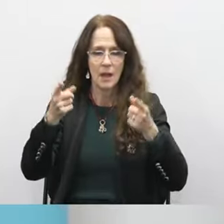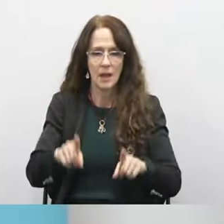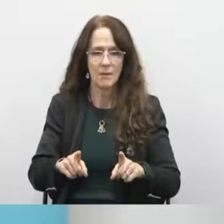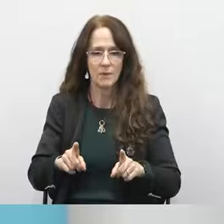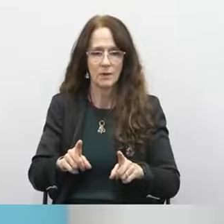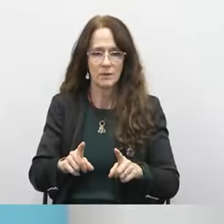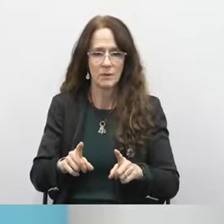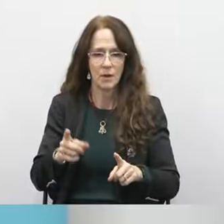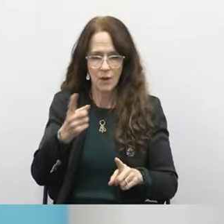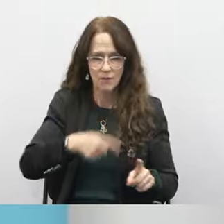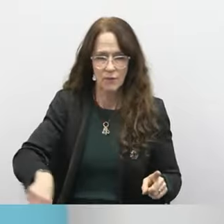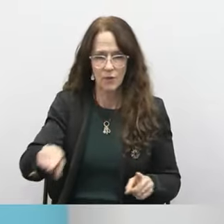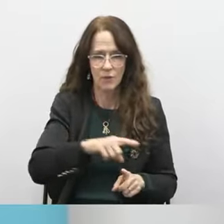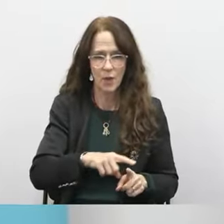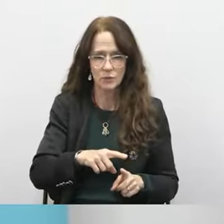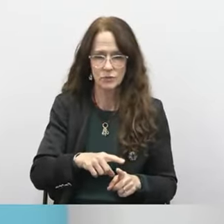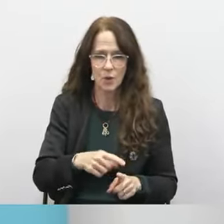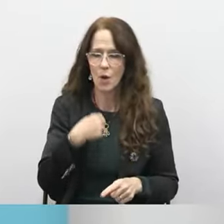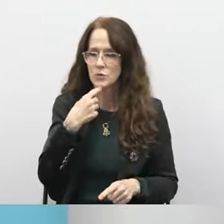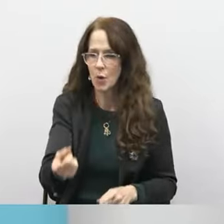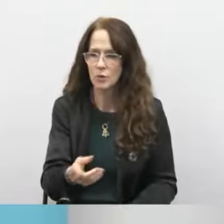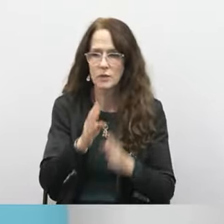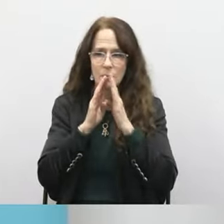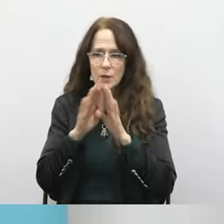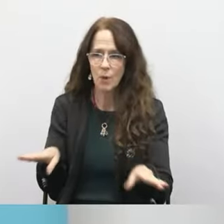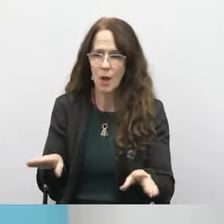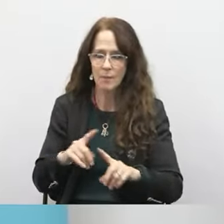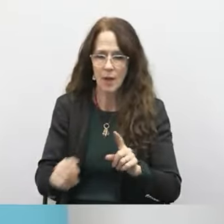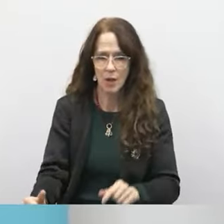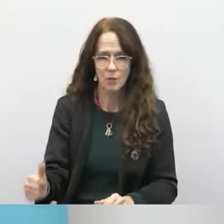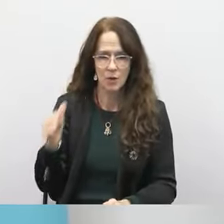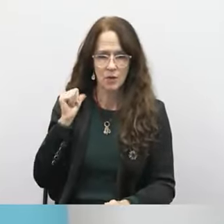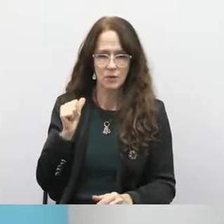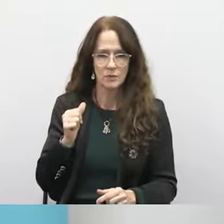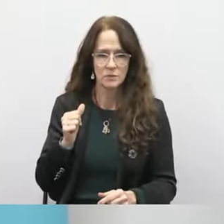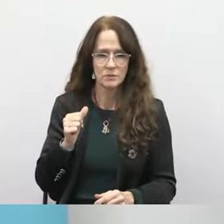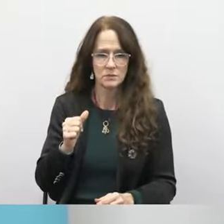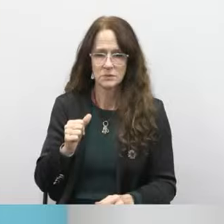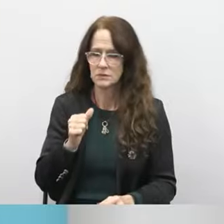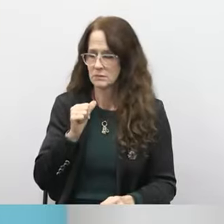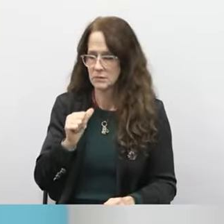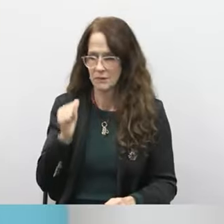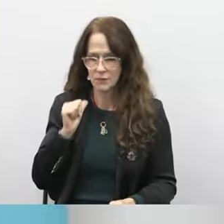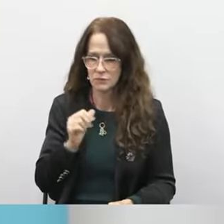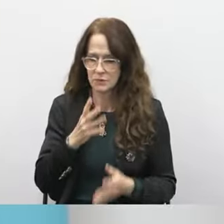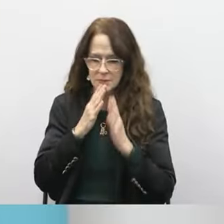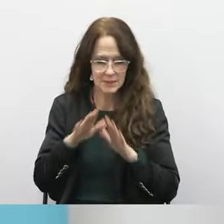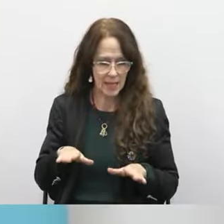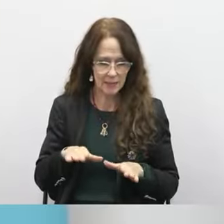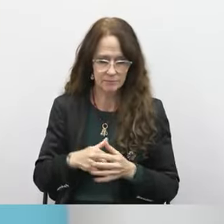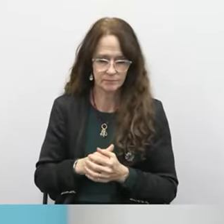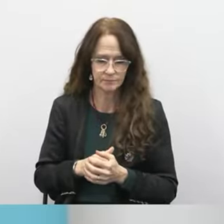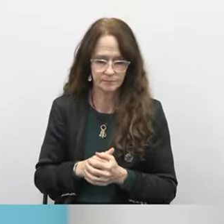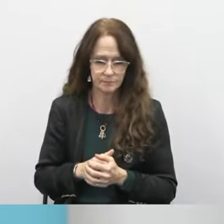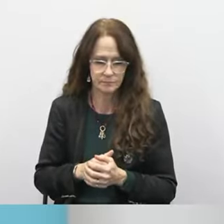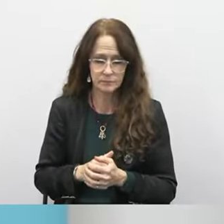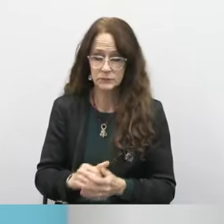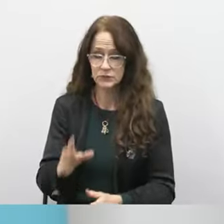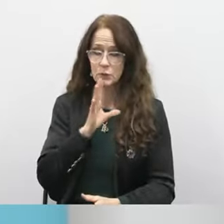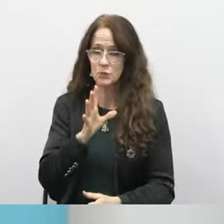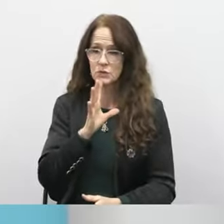those who are told to be quiet, yet refuse to be silenced. When you speak out, you